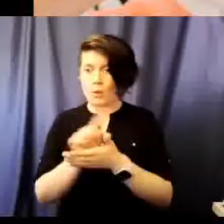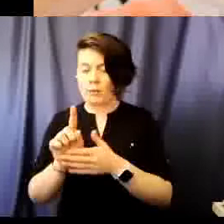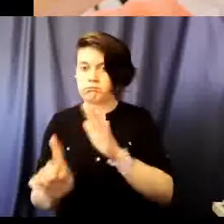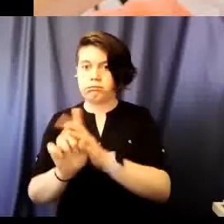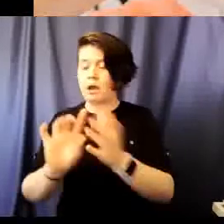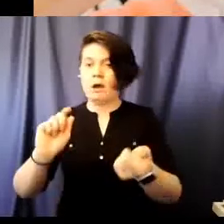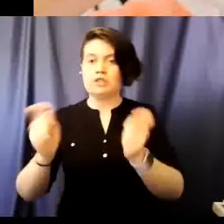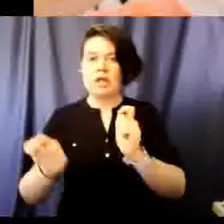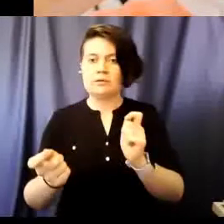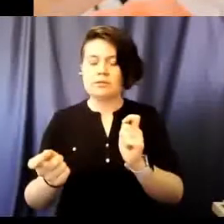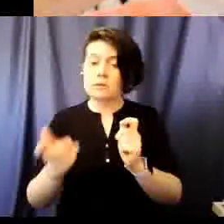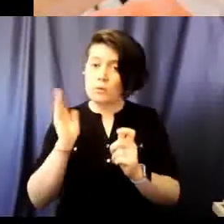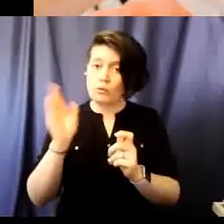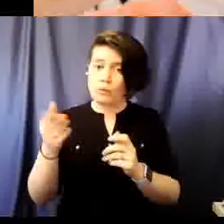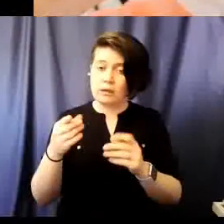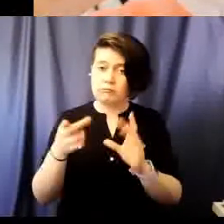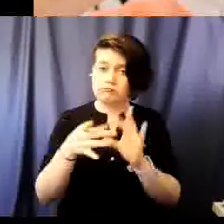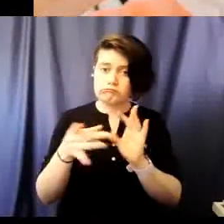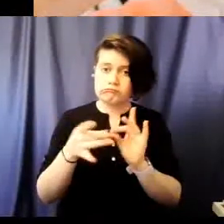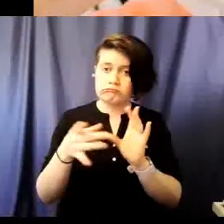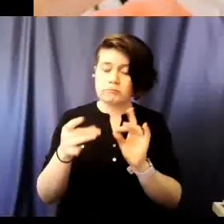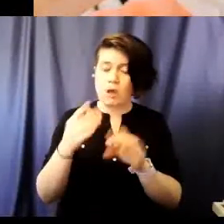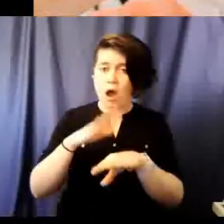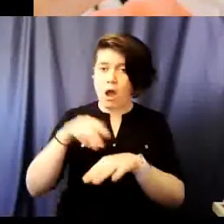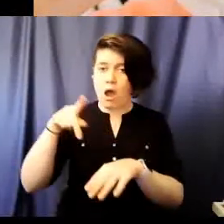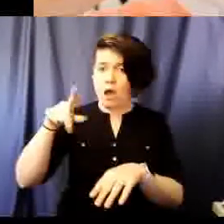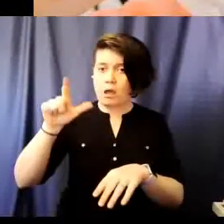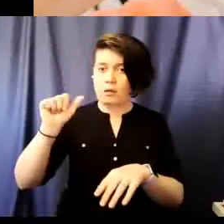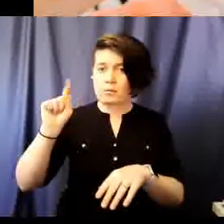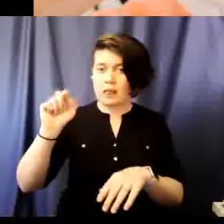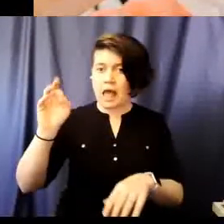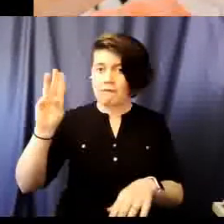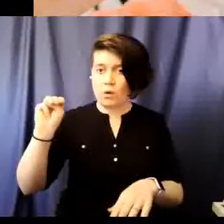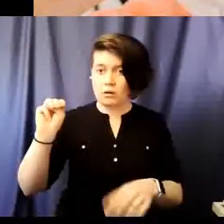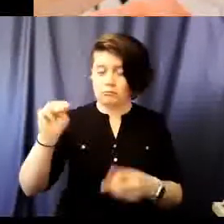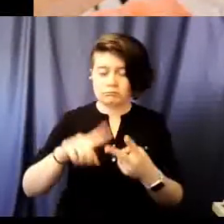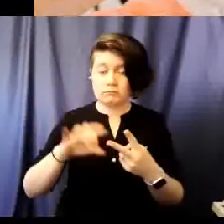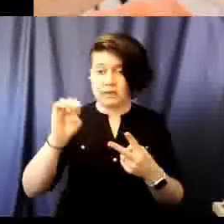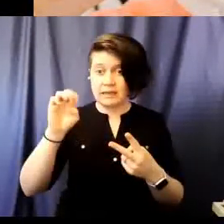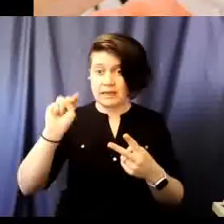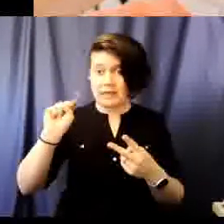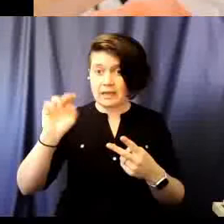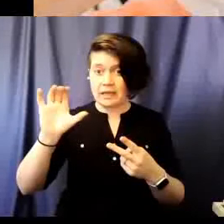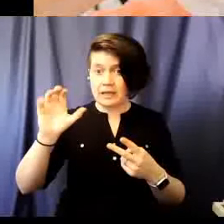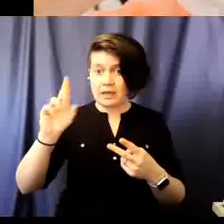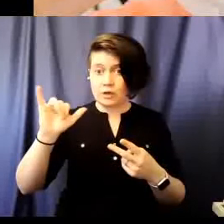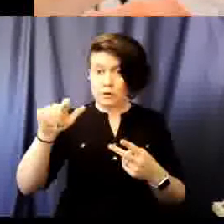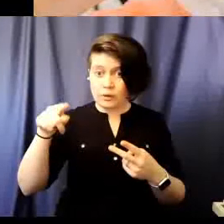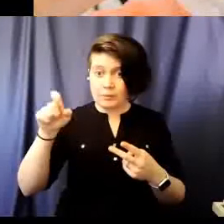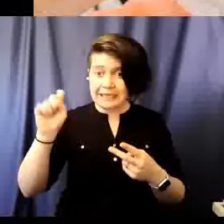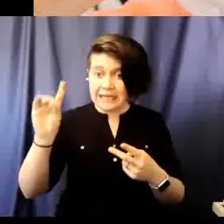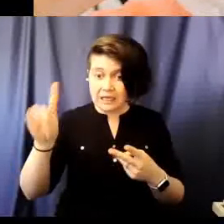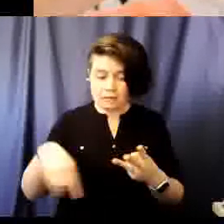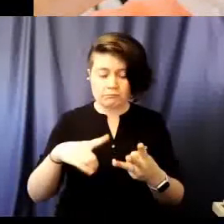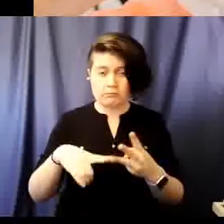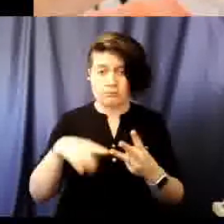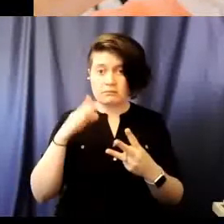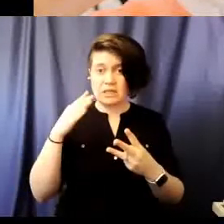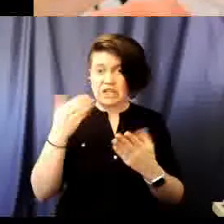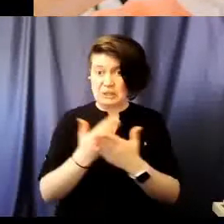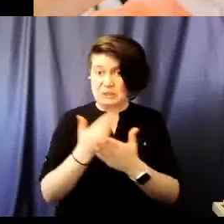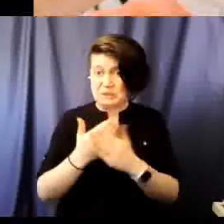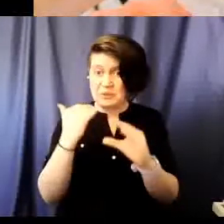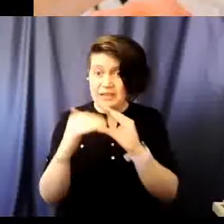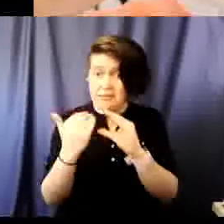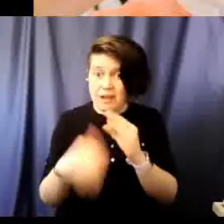a specific platform? Are survivors going to create a new email for the group and that's how they're going to communicate? Are they